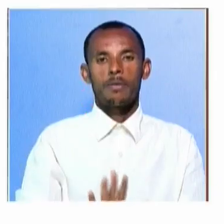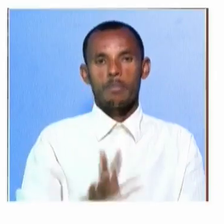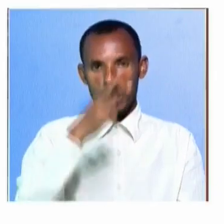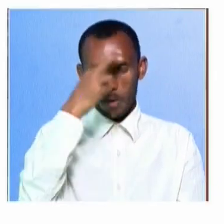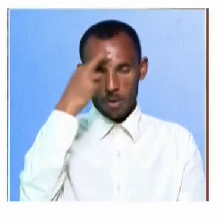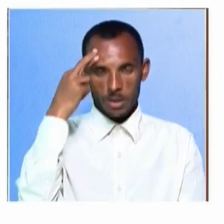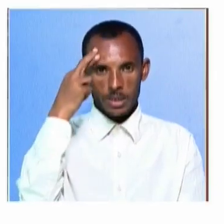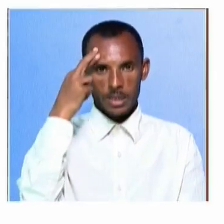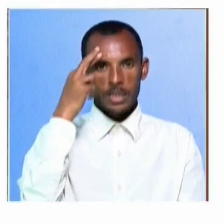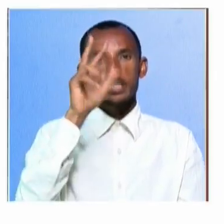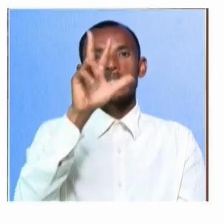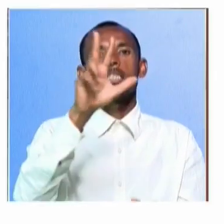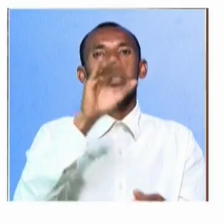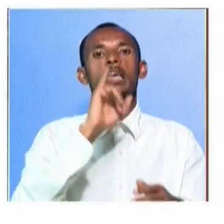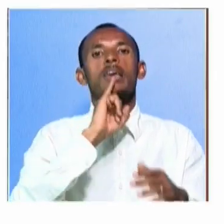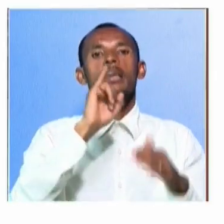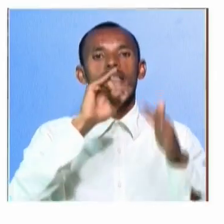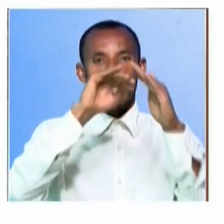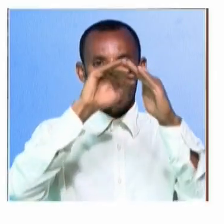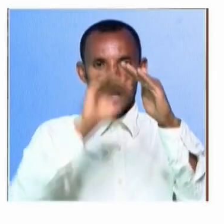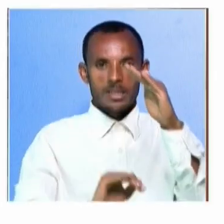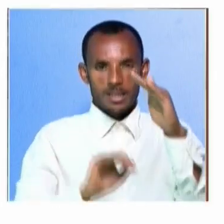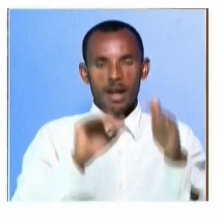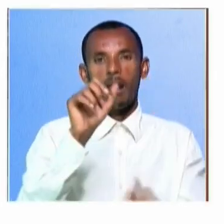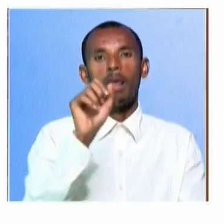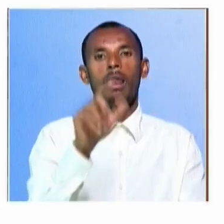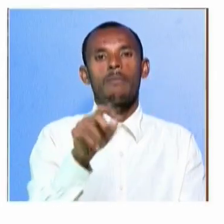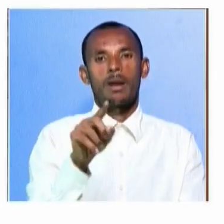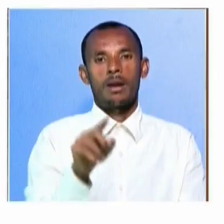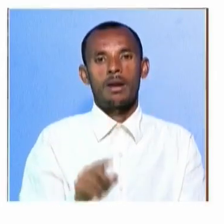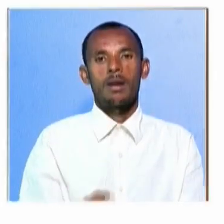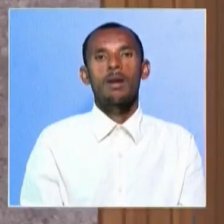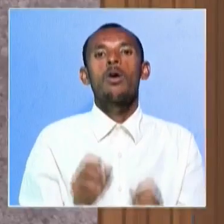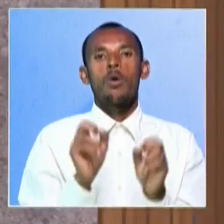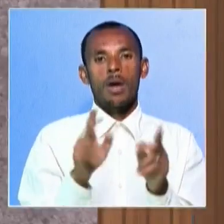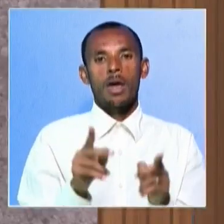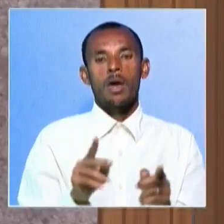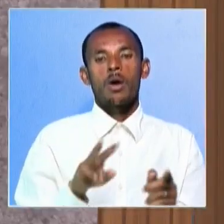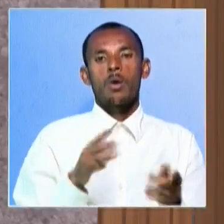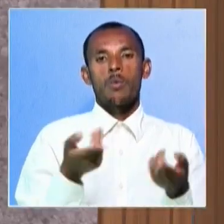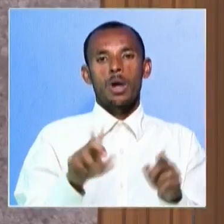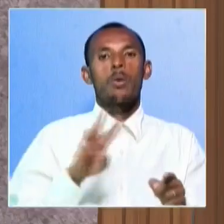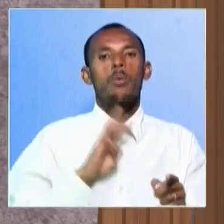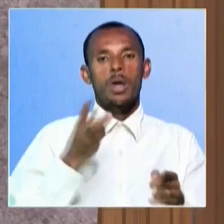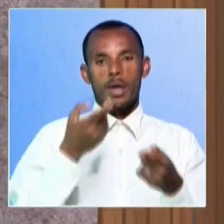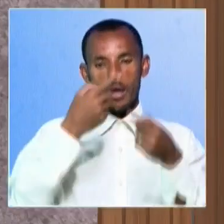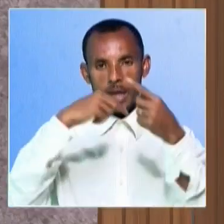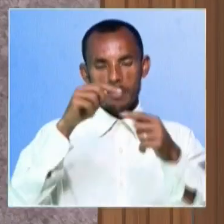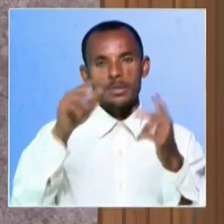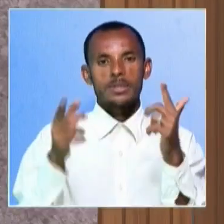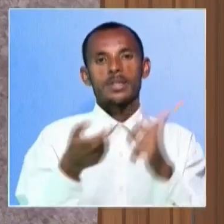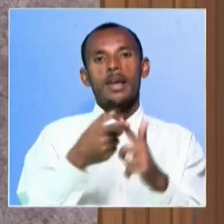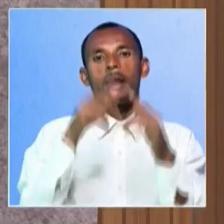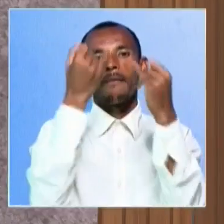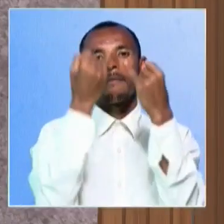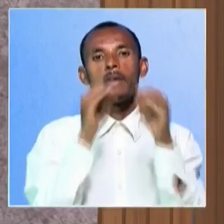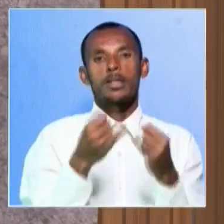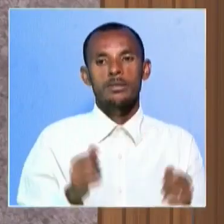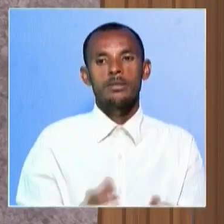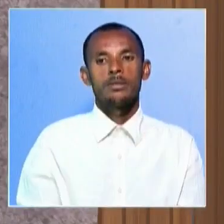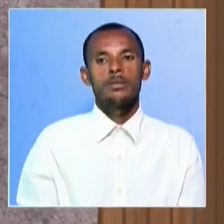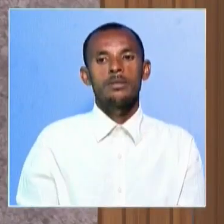because 3 is less than 11, okay? When we come to the second fraction,